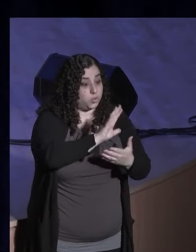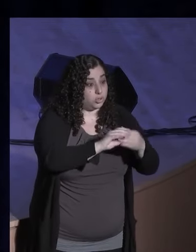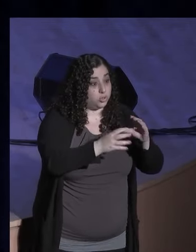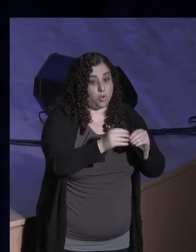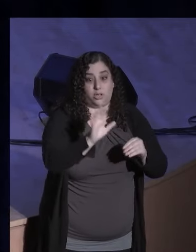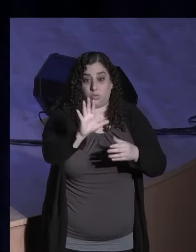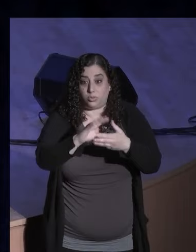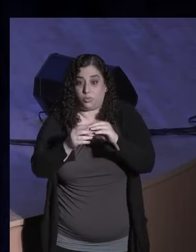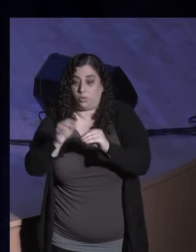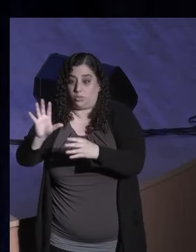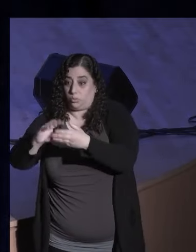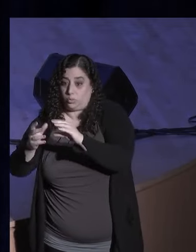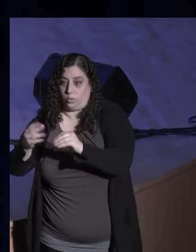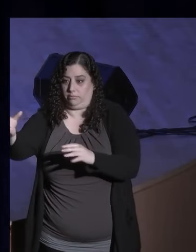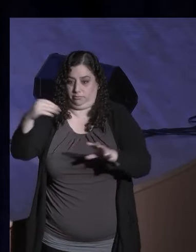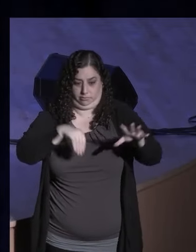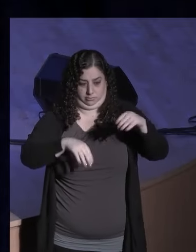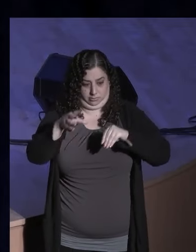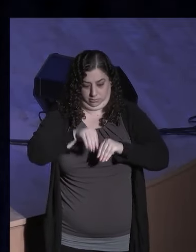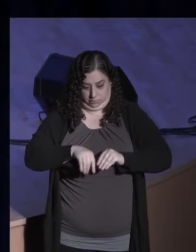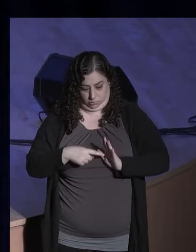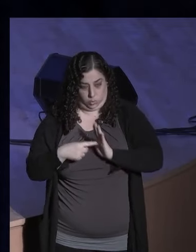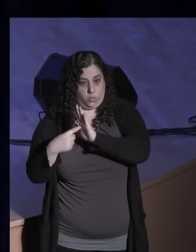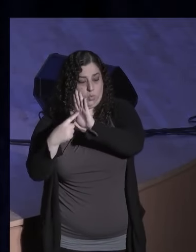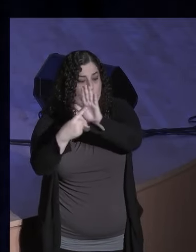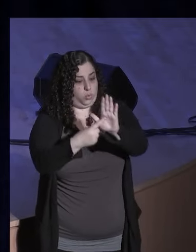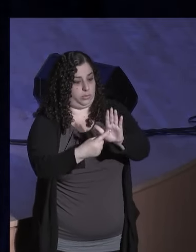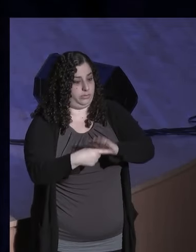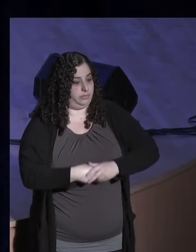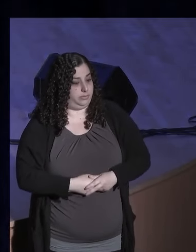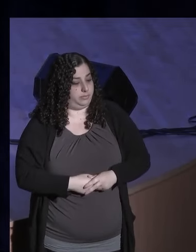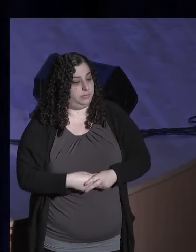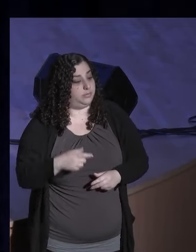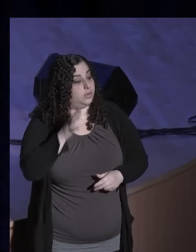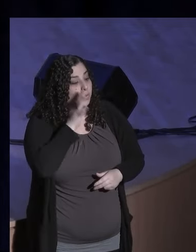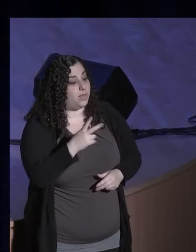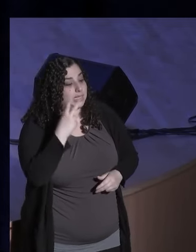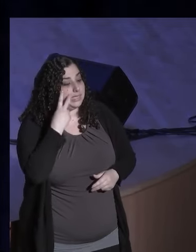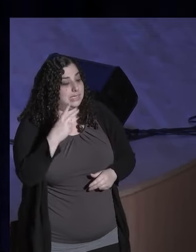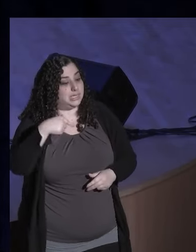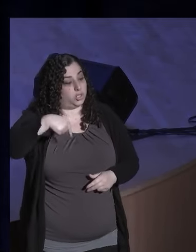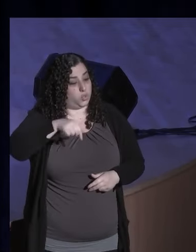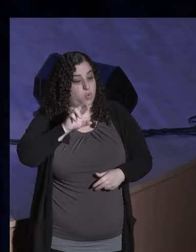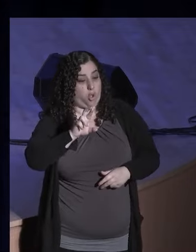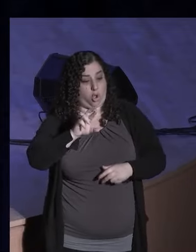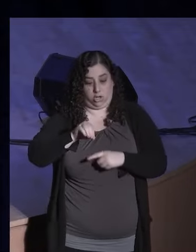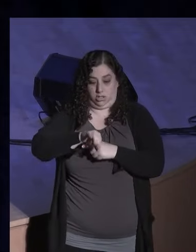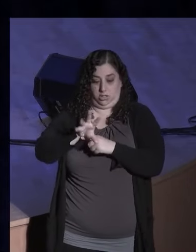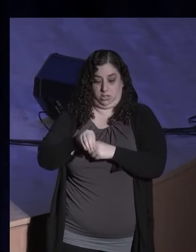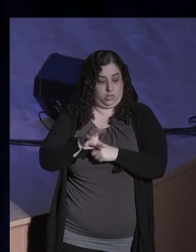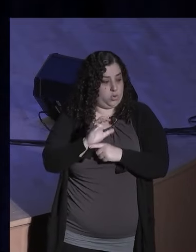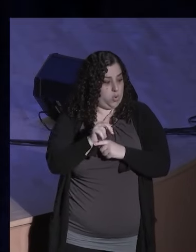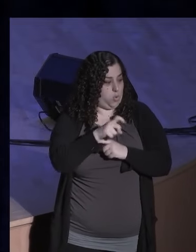find a QR code on the windboards that connects to online resources about programs and stories of Indigenous people